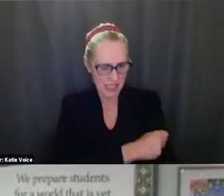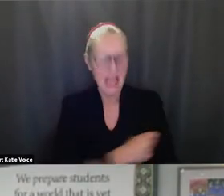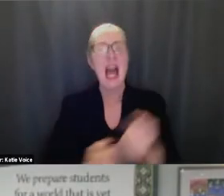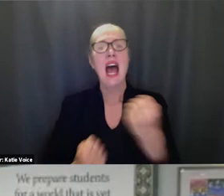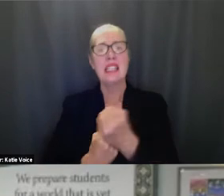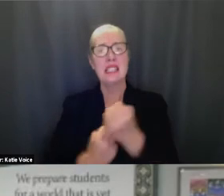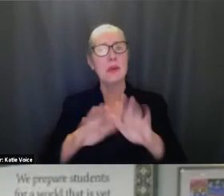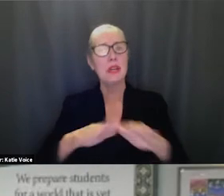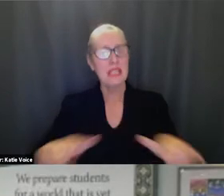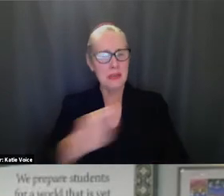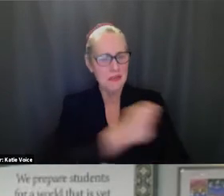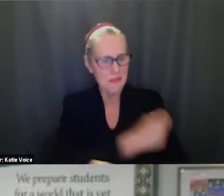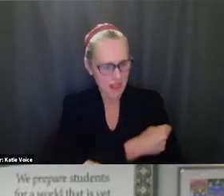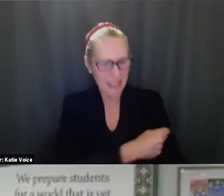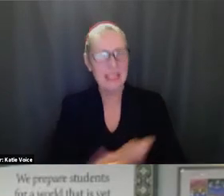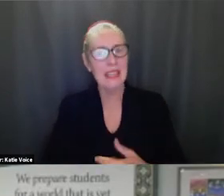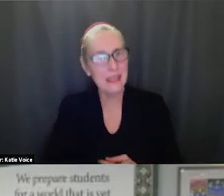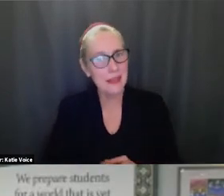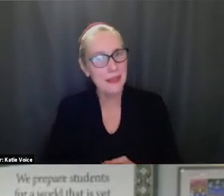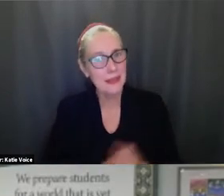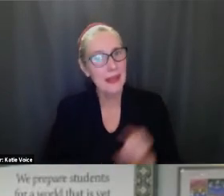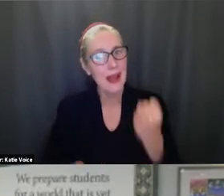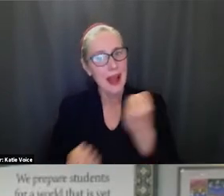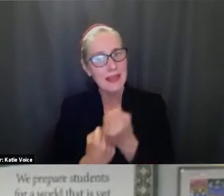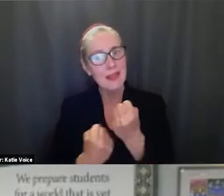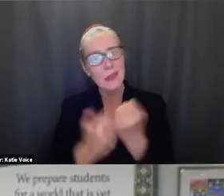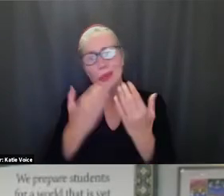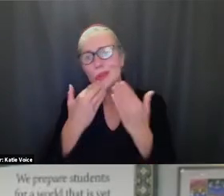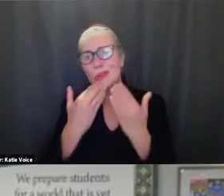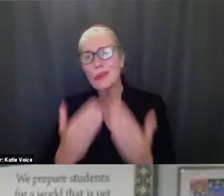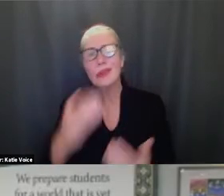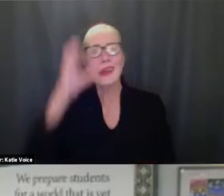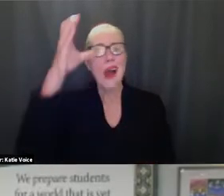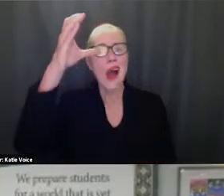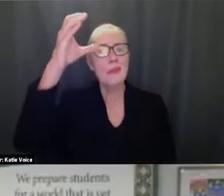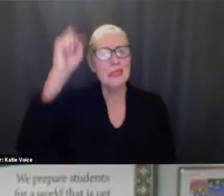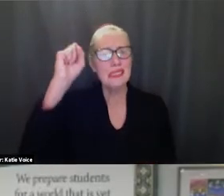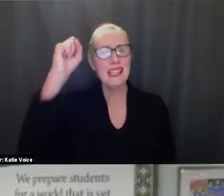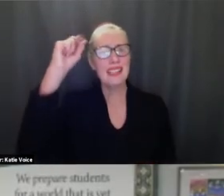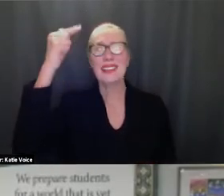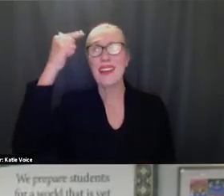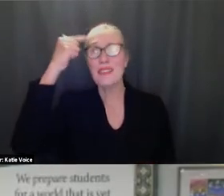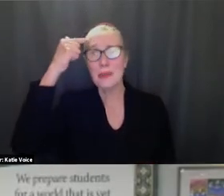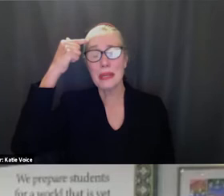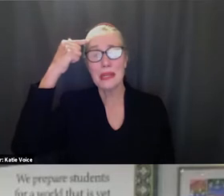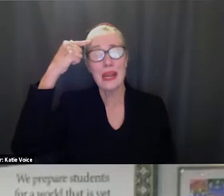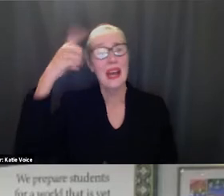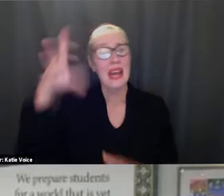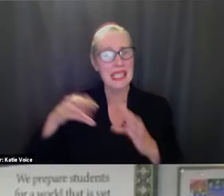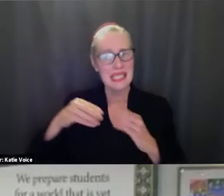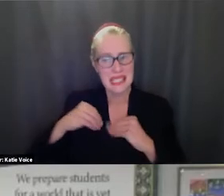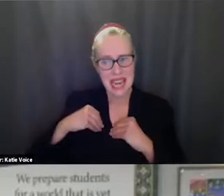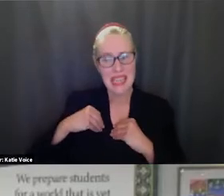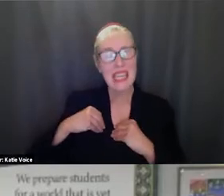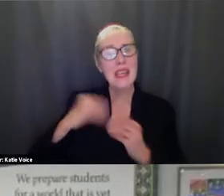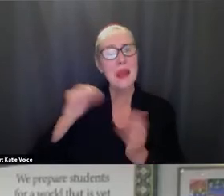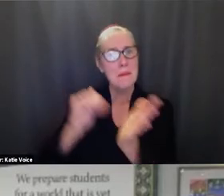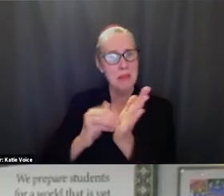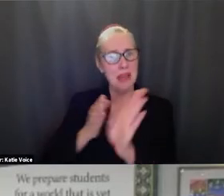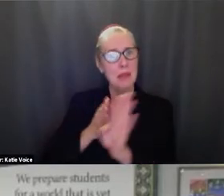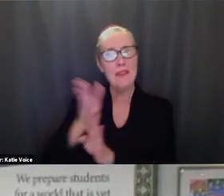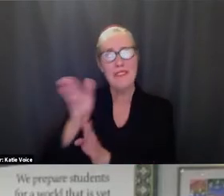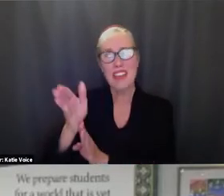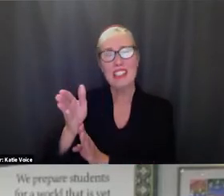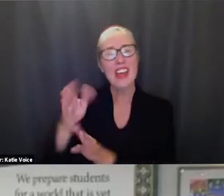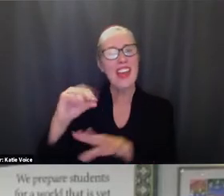vaccinated i support good common sense governance and and taking the advice of medical professionals